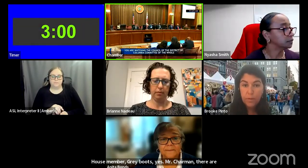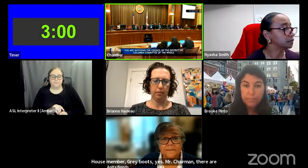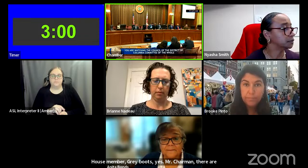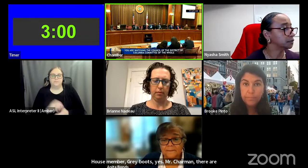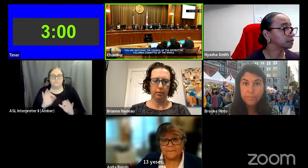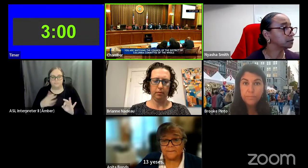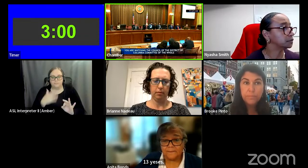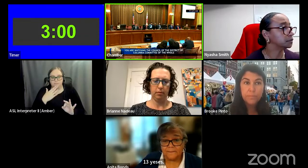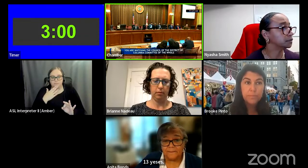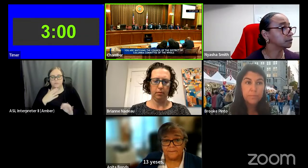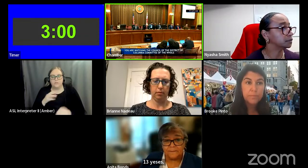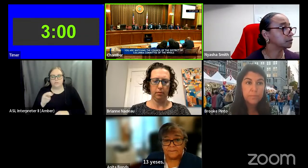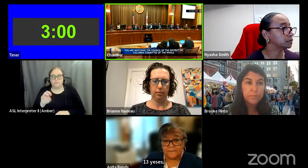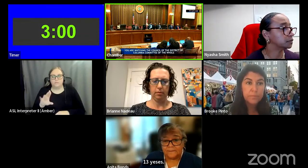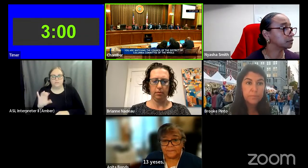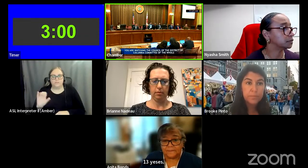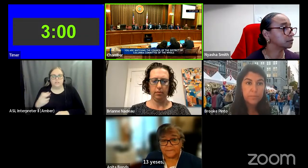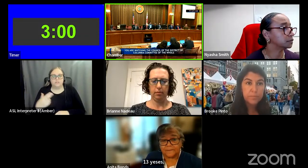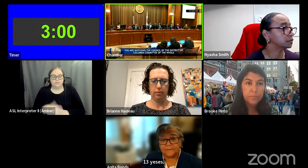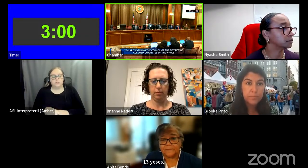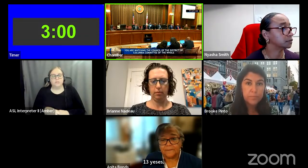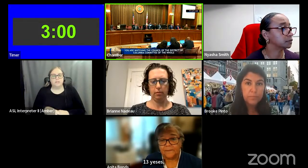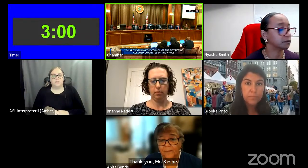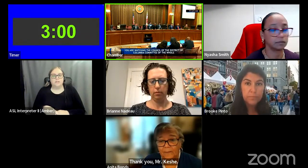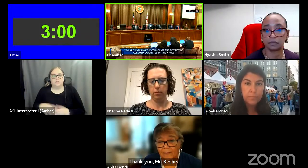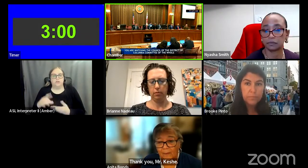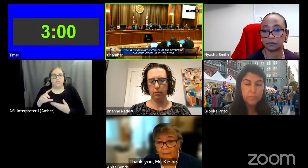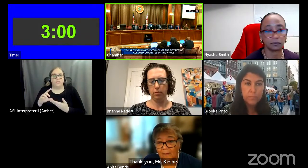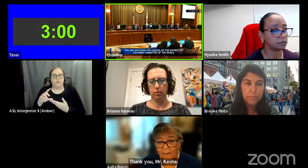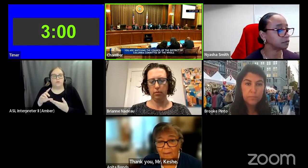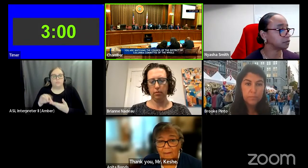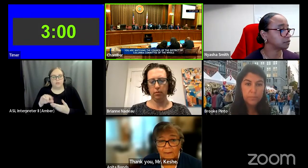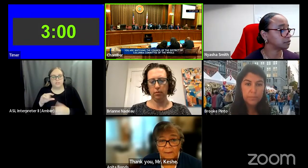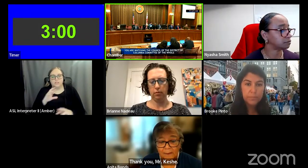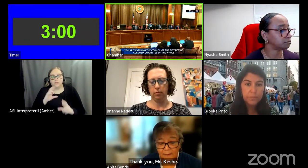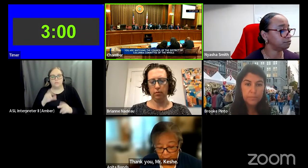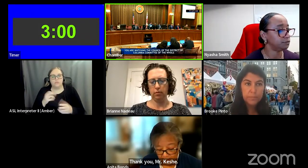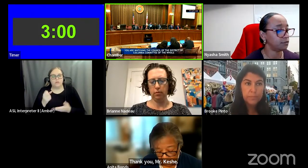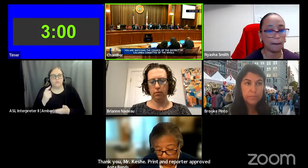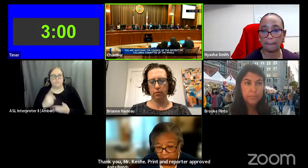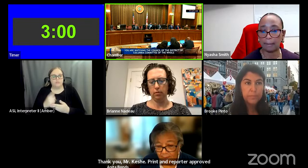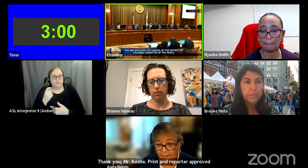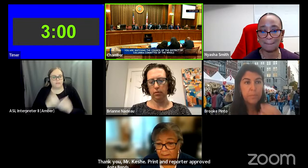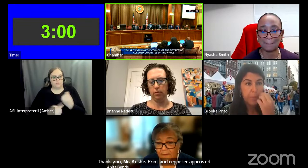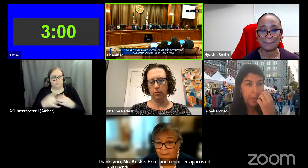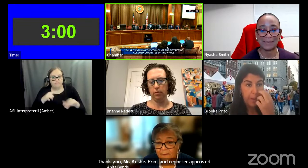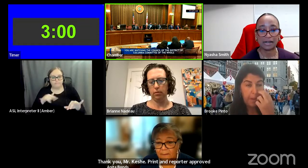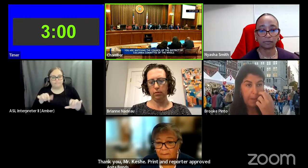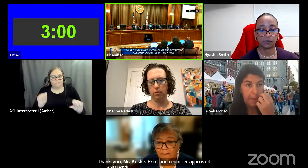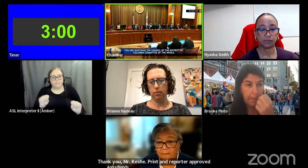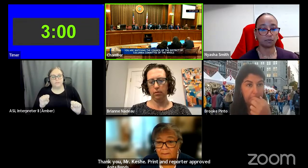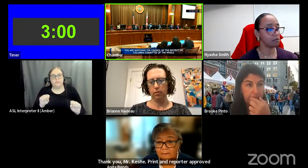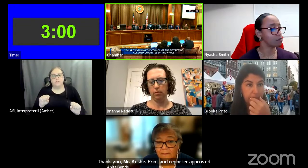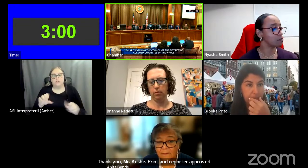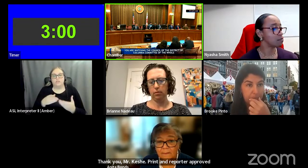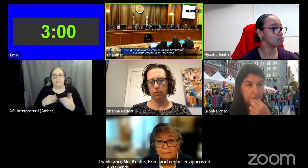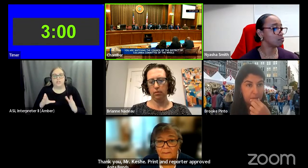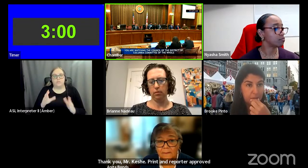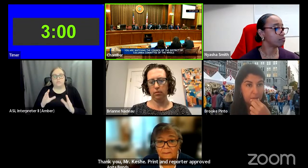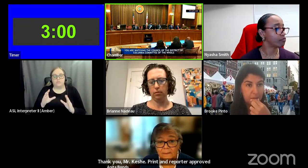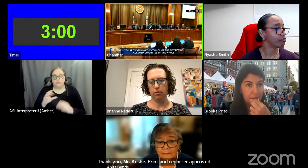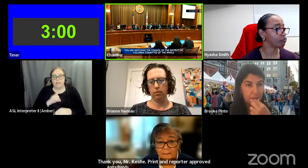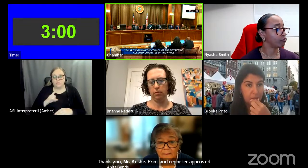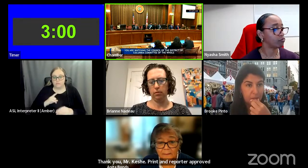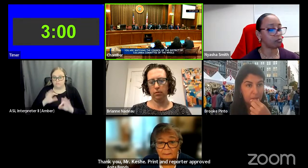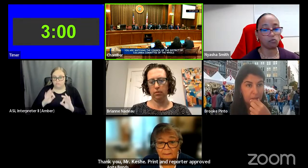Thank you, Mr. Cash. The print and report are approved unanimously. Madam General Counsel, is the measure legally and technically sufficient